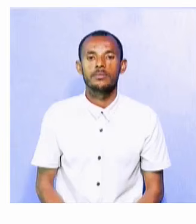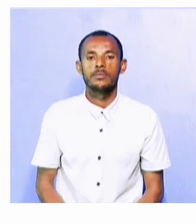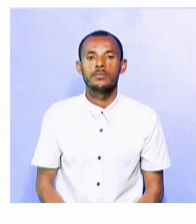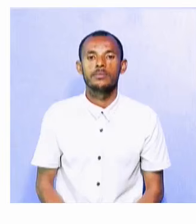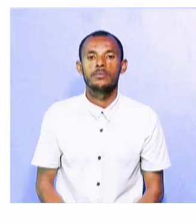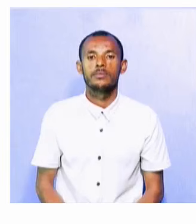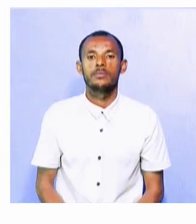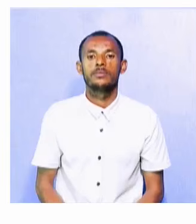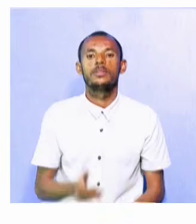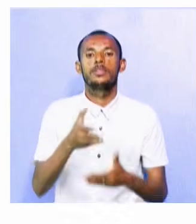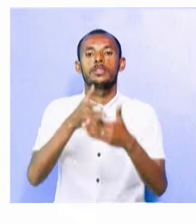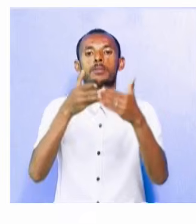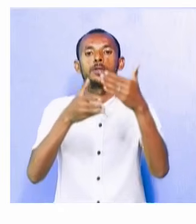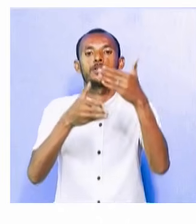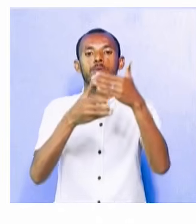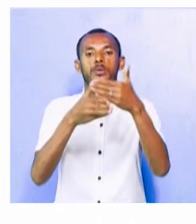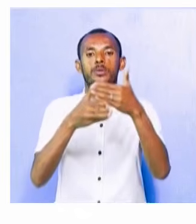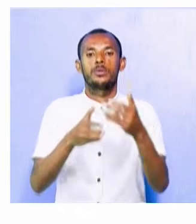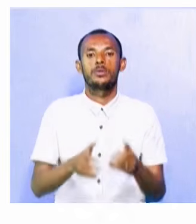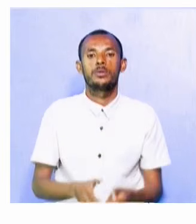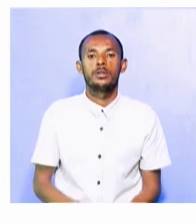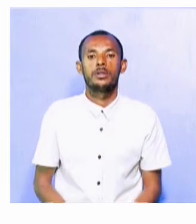the patio